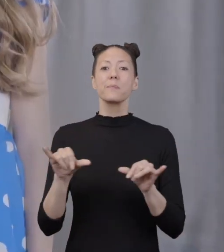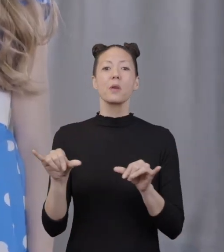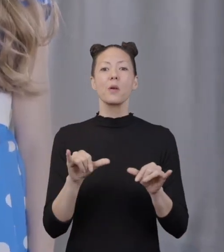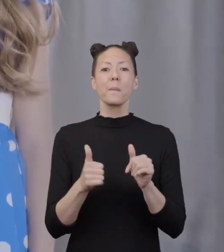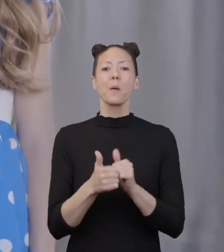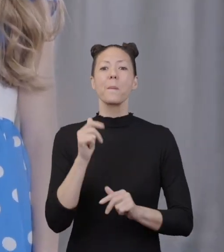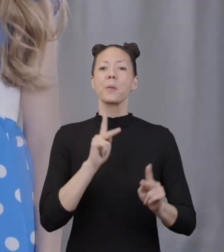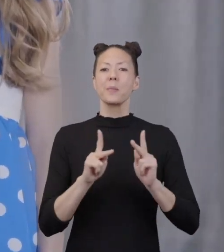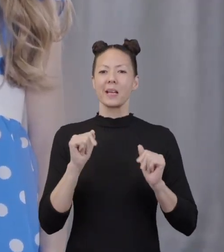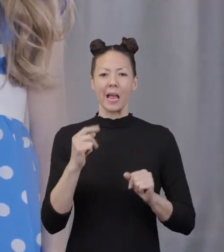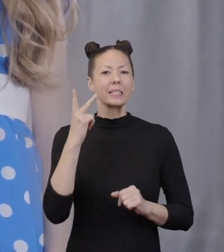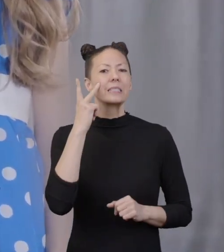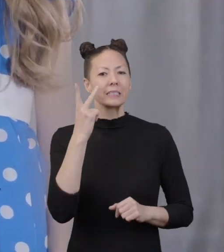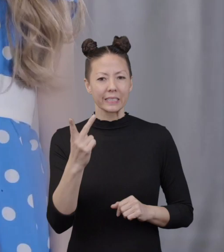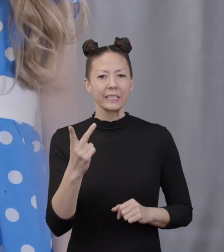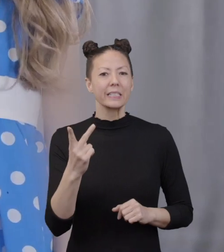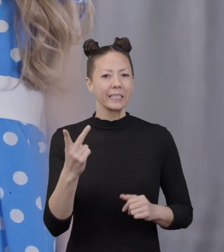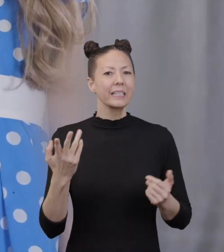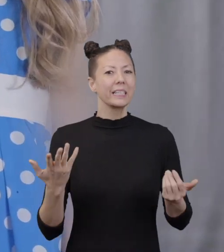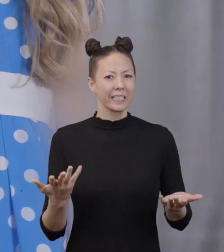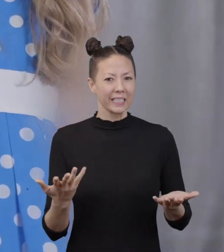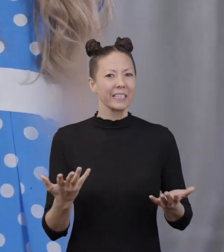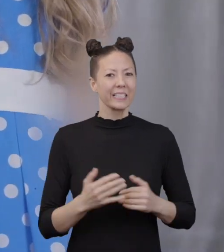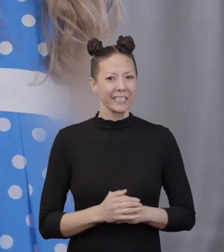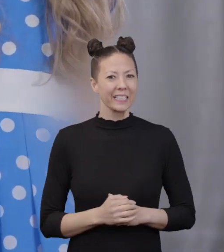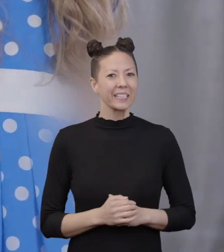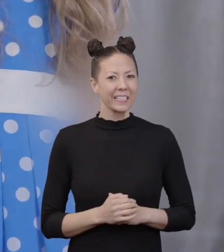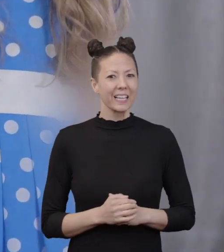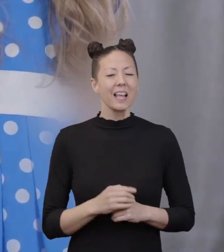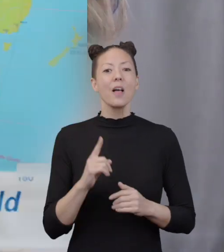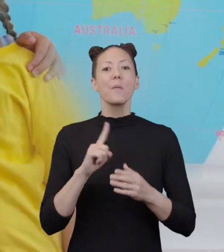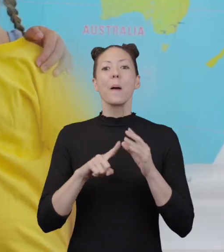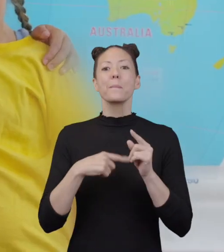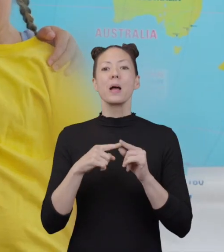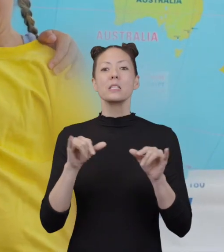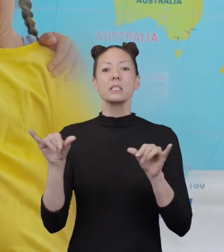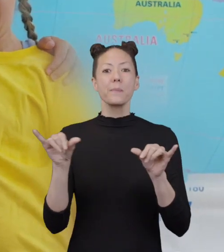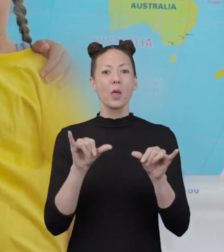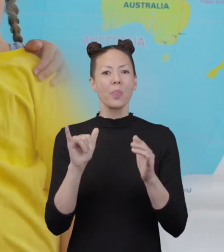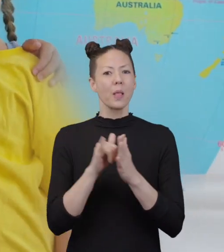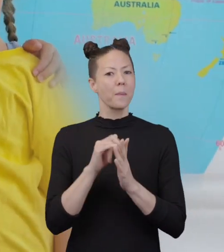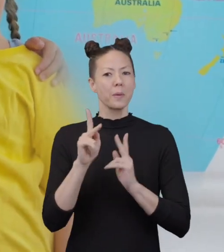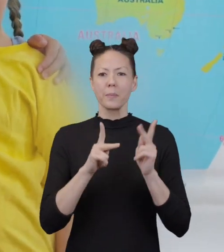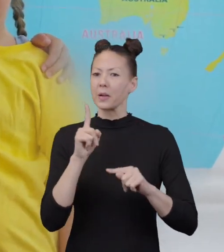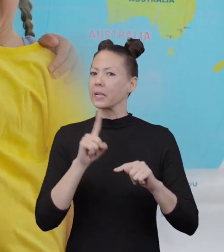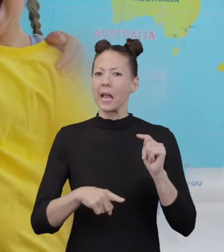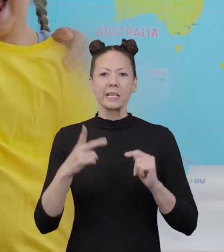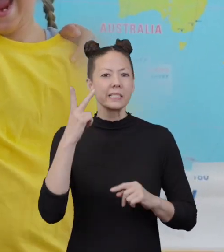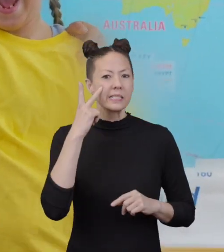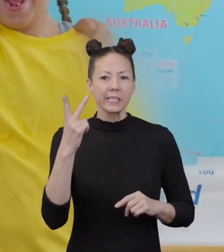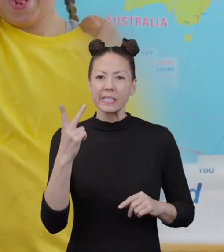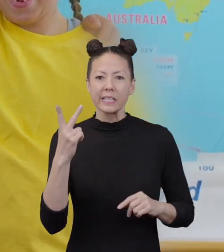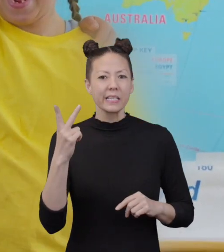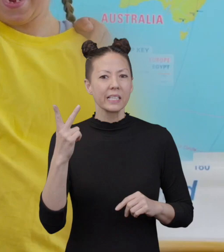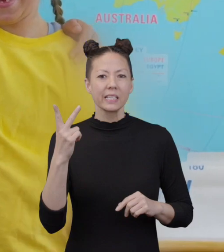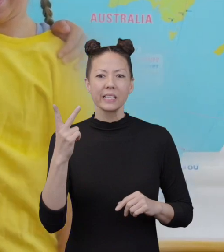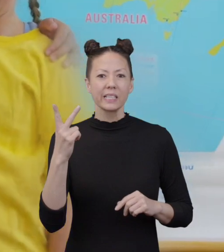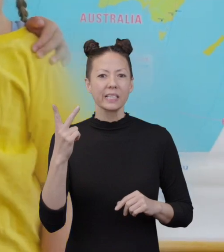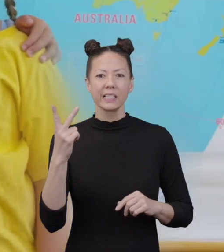all similarities that most people can see. But what about similarities that people can't